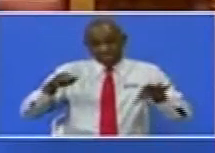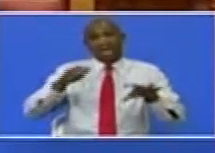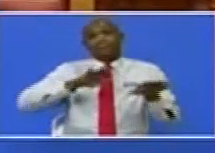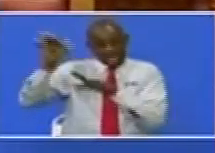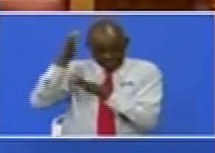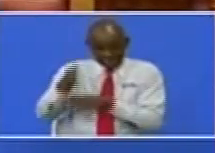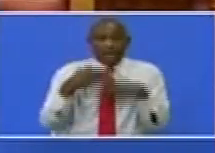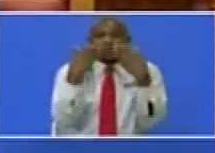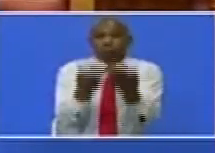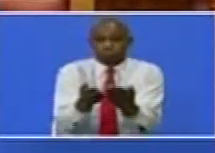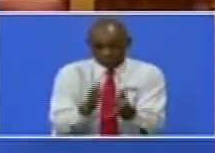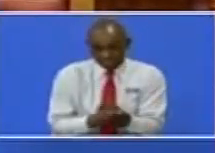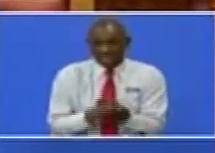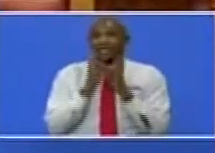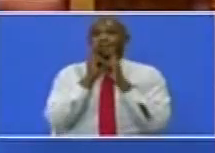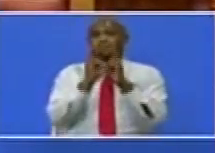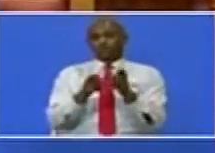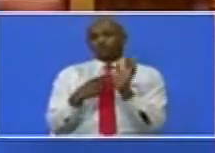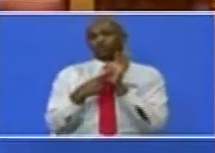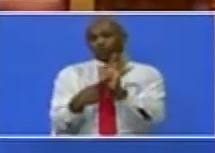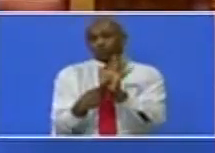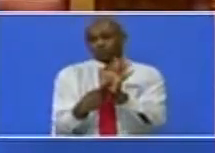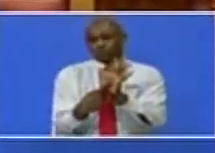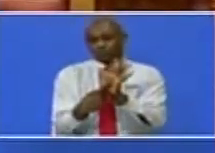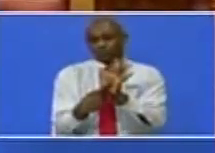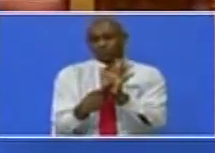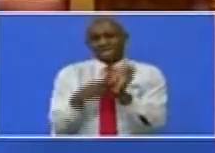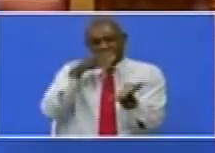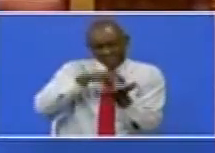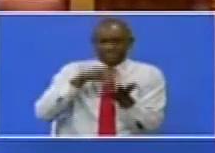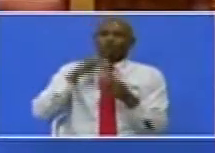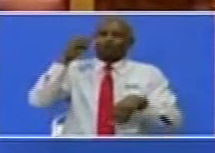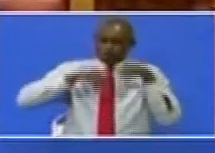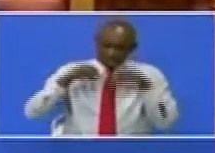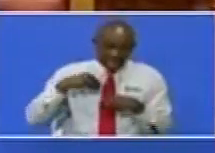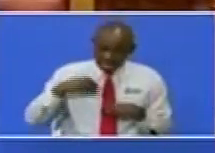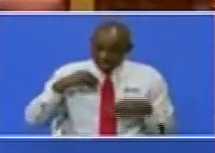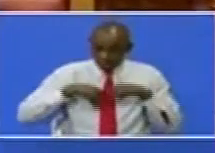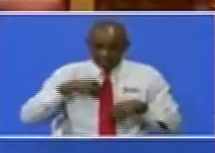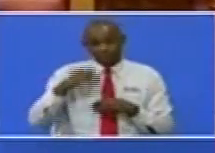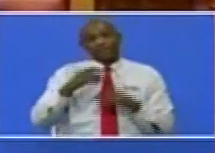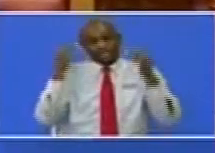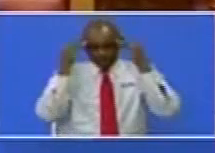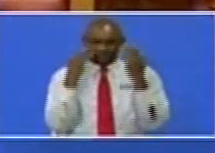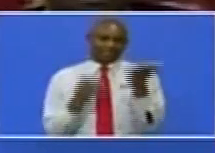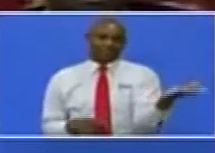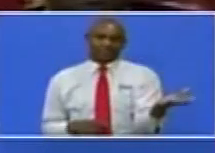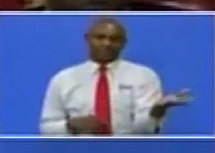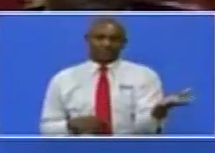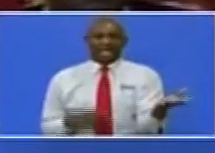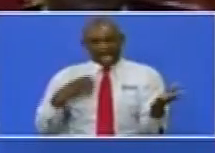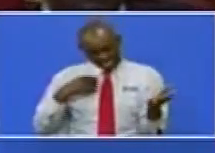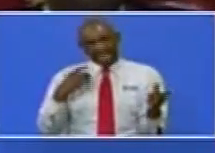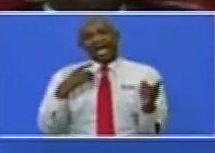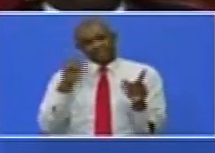House the report showing cases of corruption that are already in court and